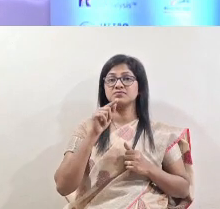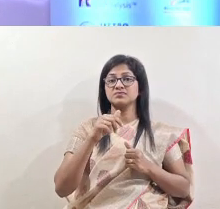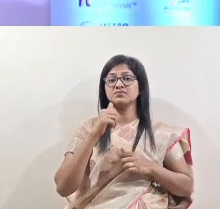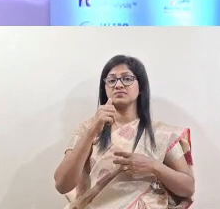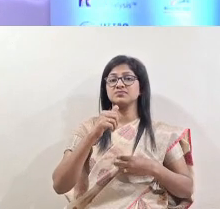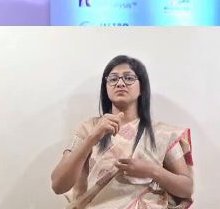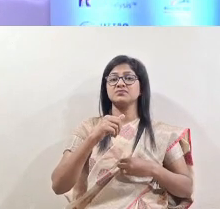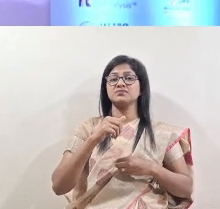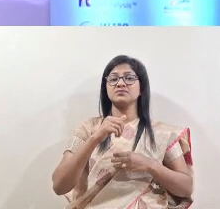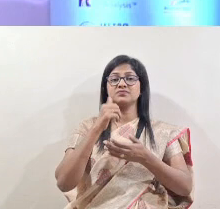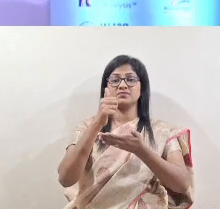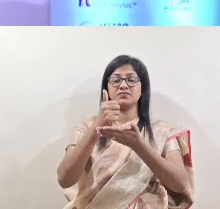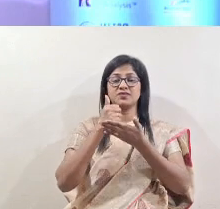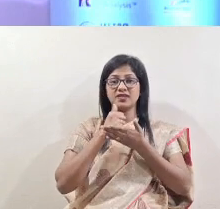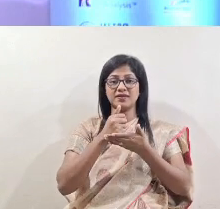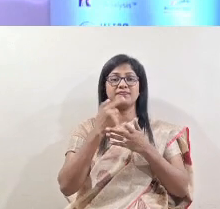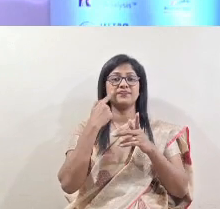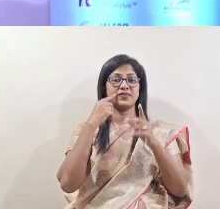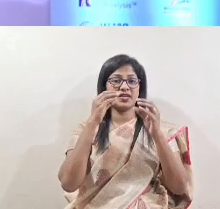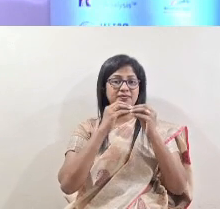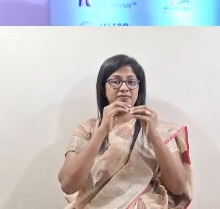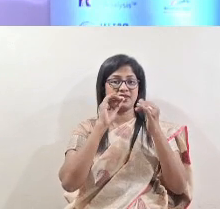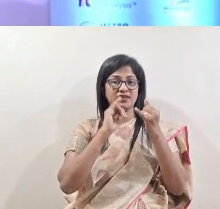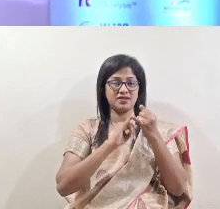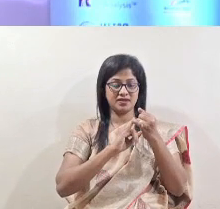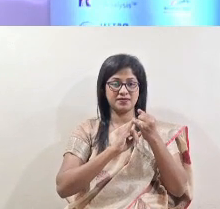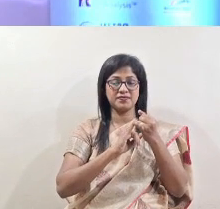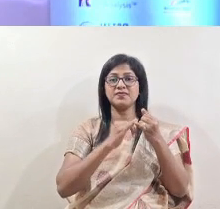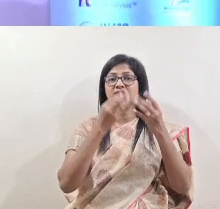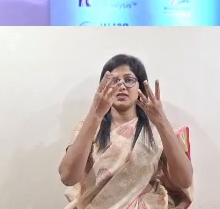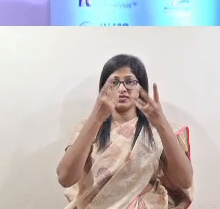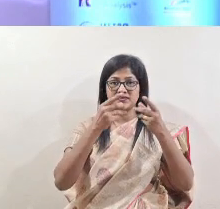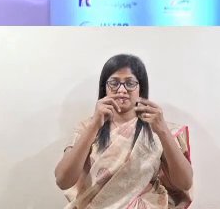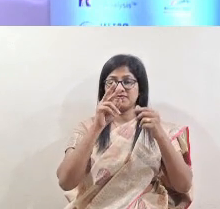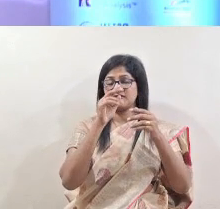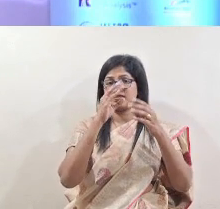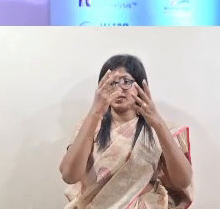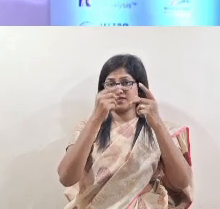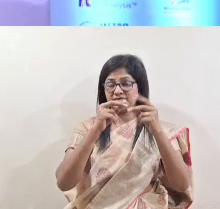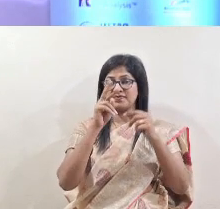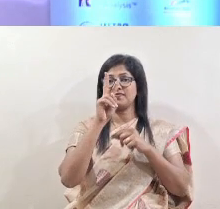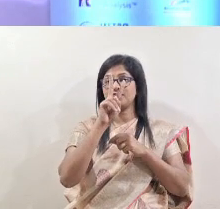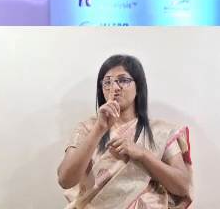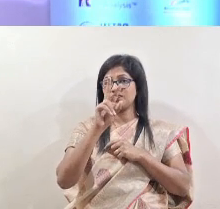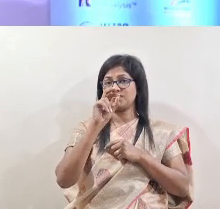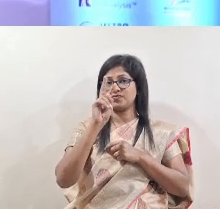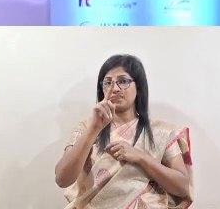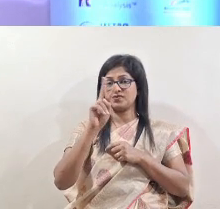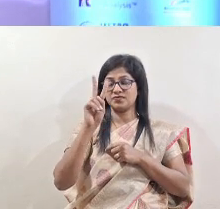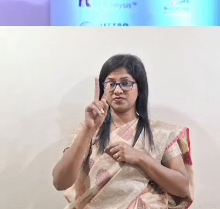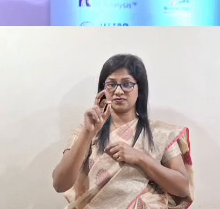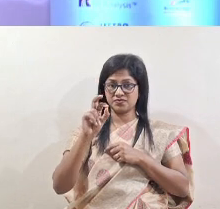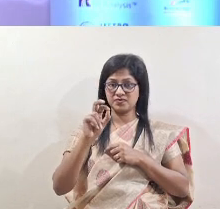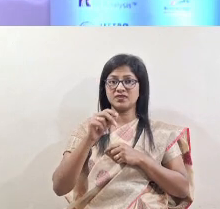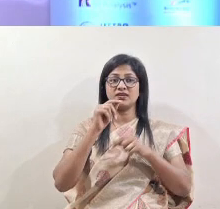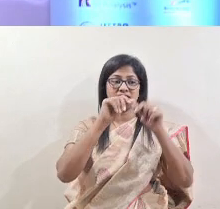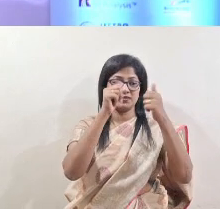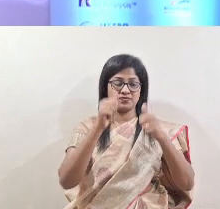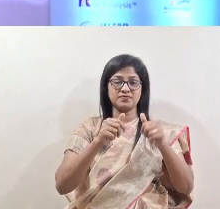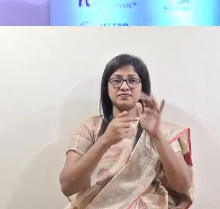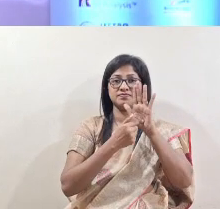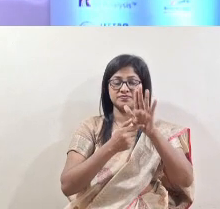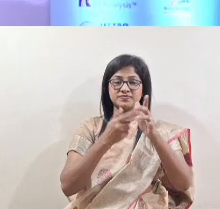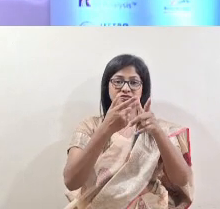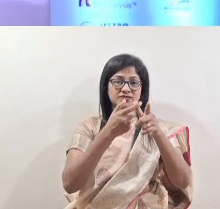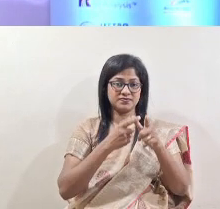With the help of IBM SPSS Statistics 20, the model equation for speed prediction model and